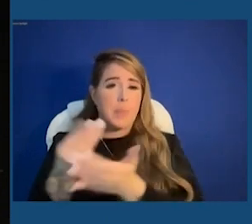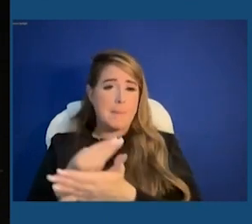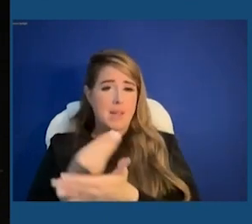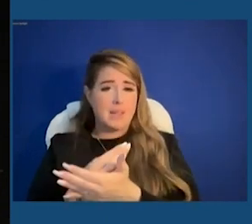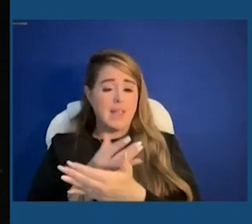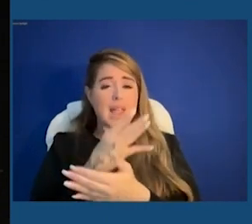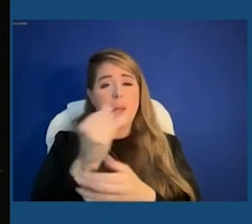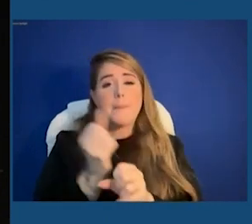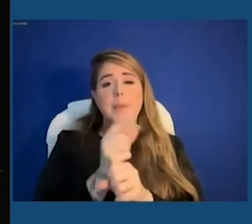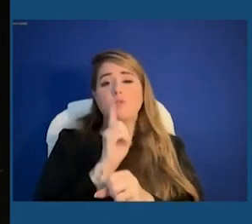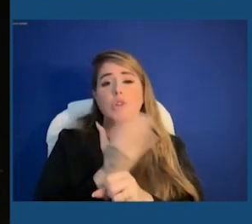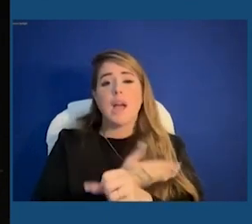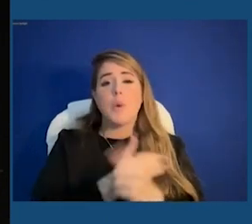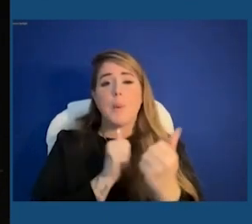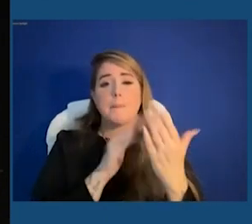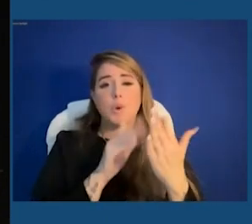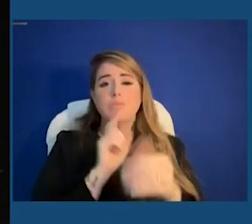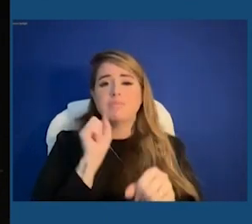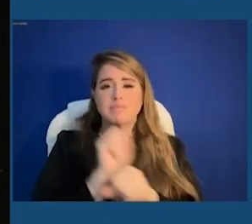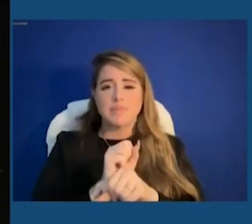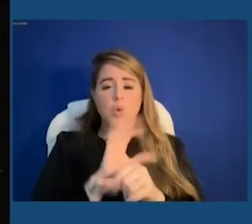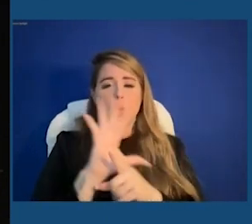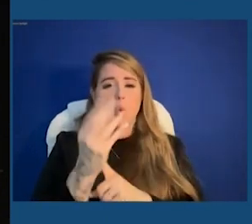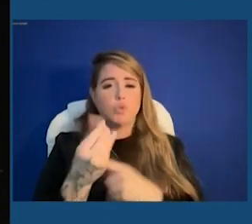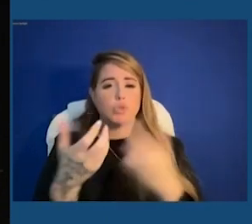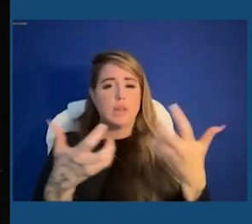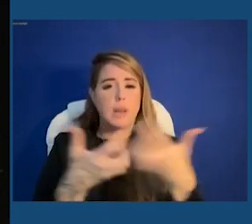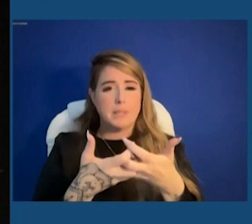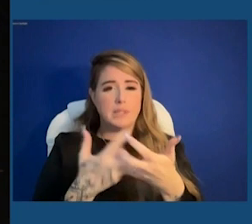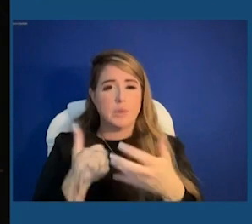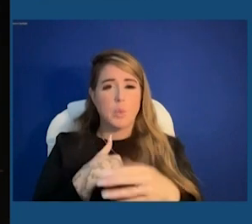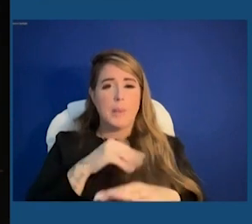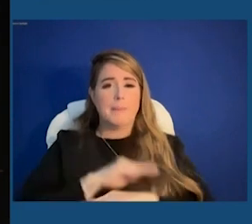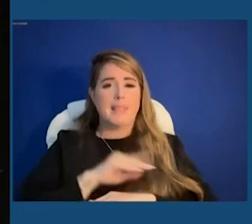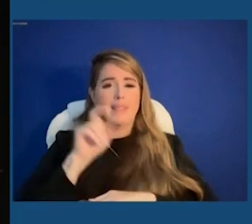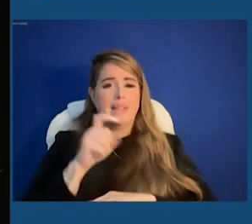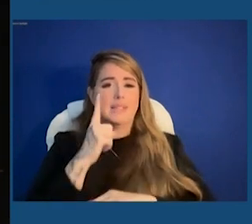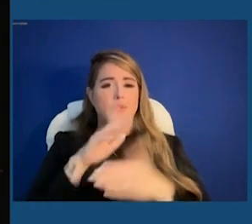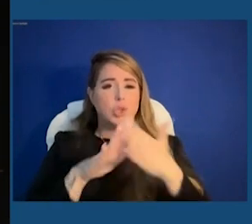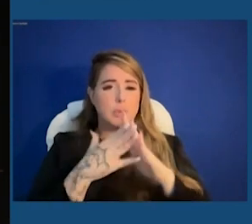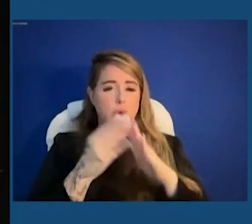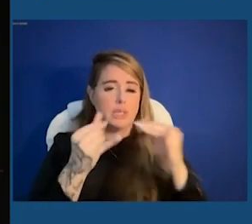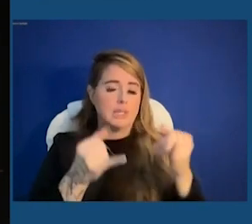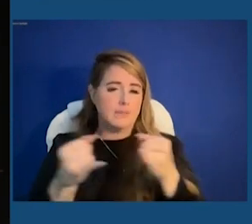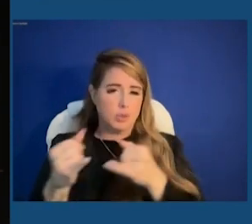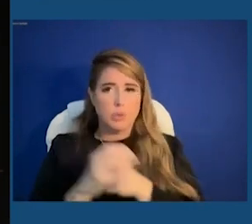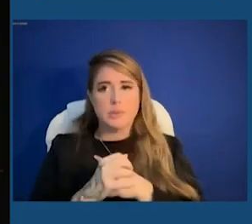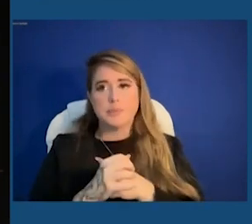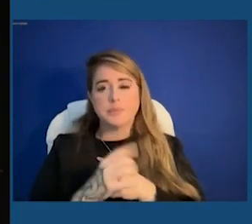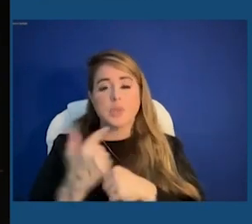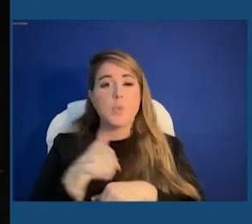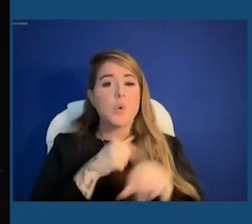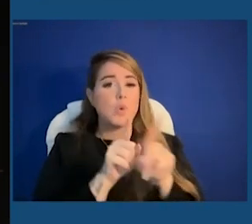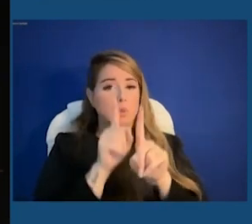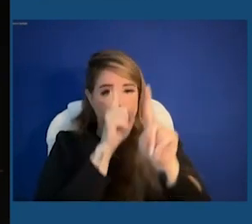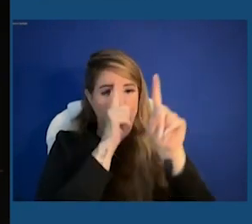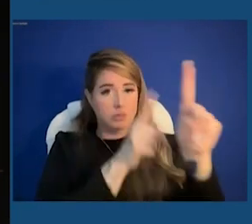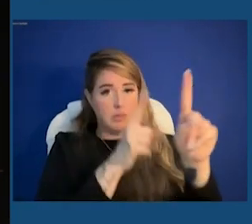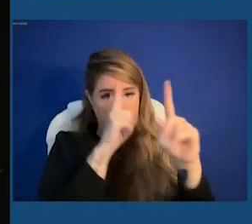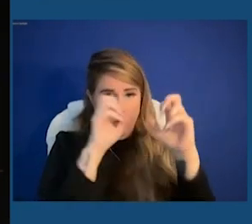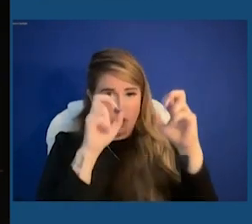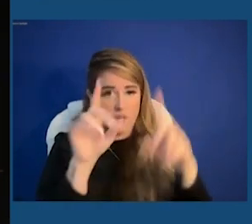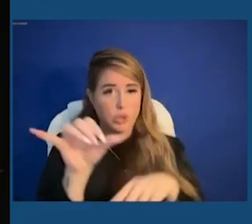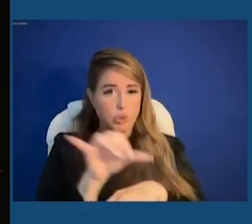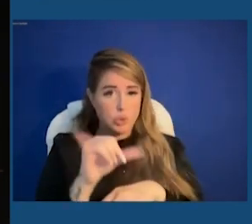our approach is culturally competent and meets the needs of communities individually. We also are working towards education, too. After an